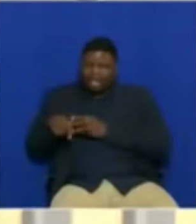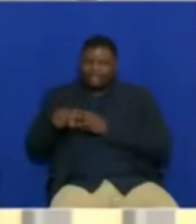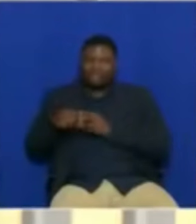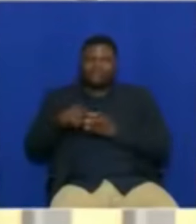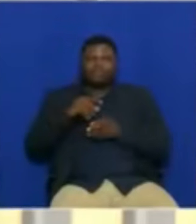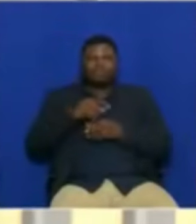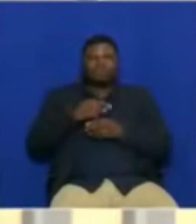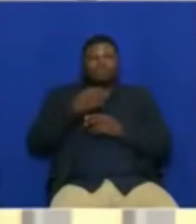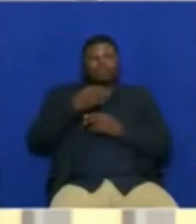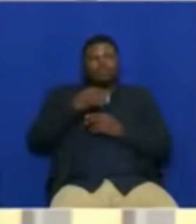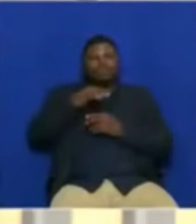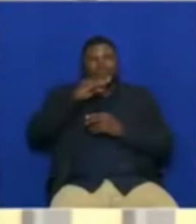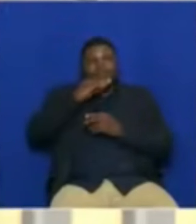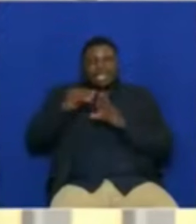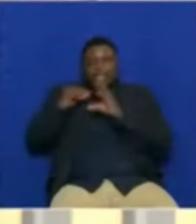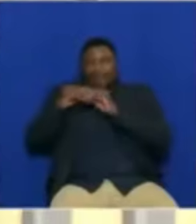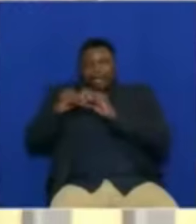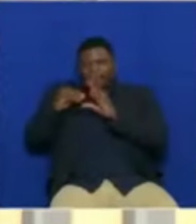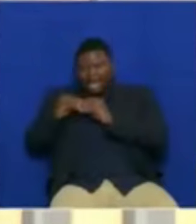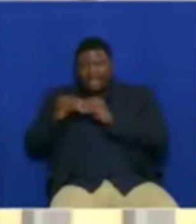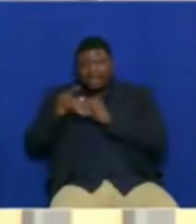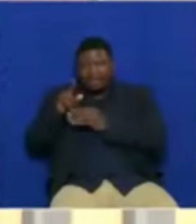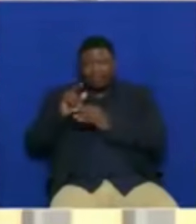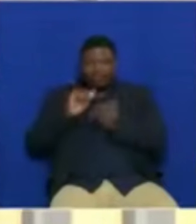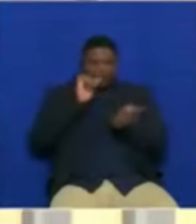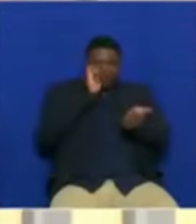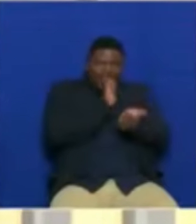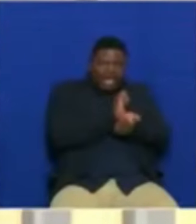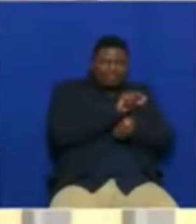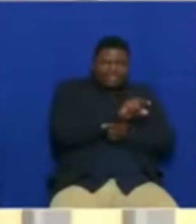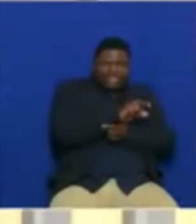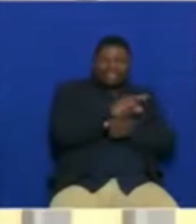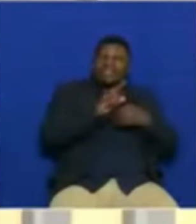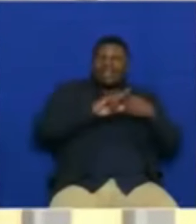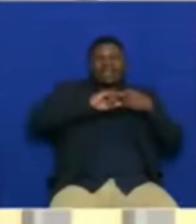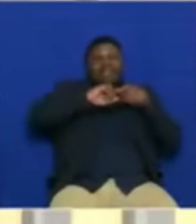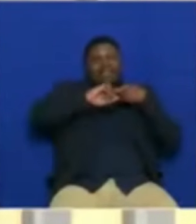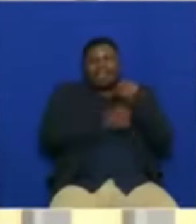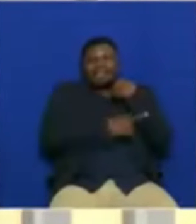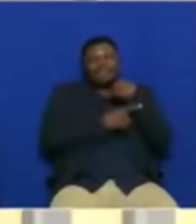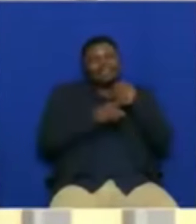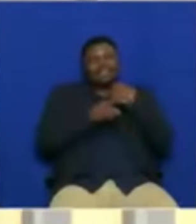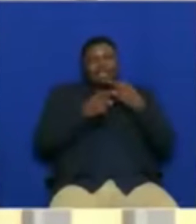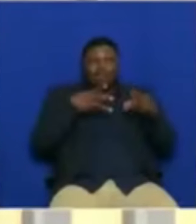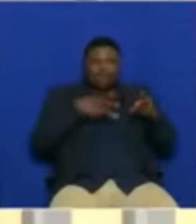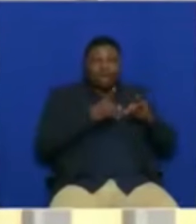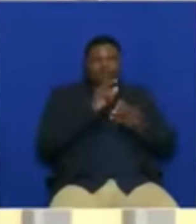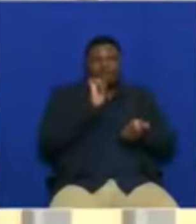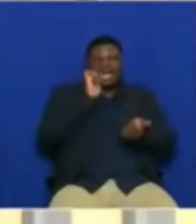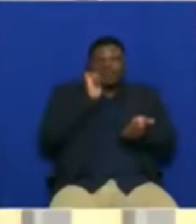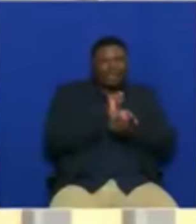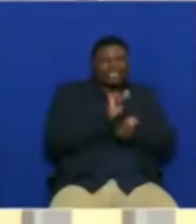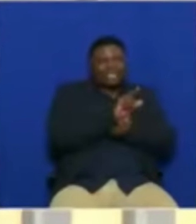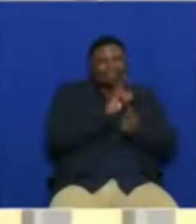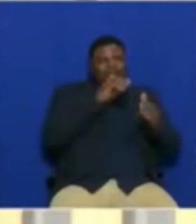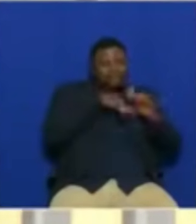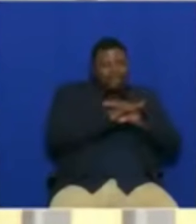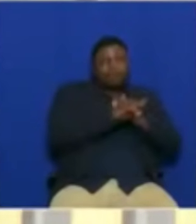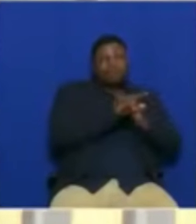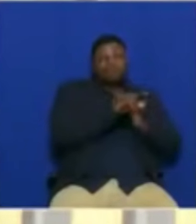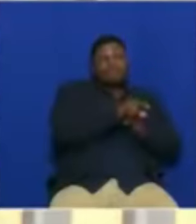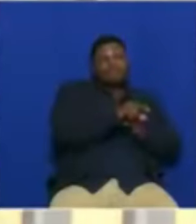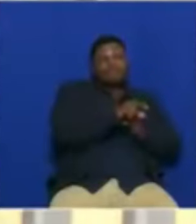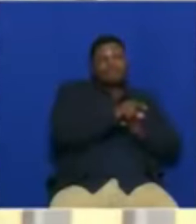last resort. This is what SAPS is saying to its members, not to you. I accept it's not to you. Arrest is never